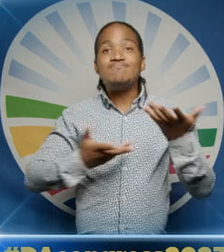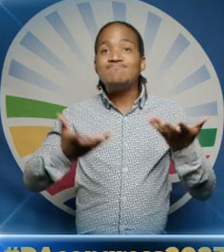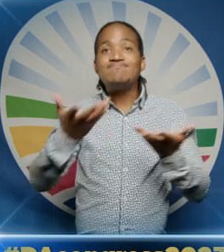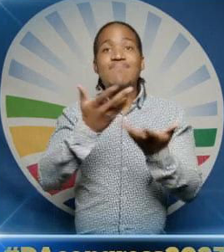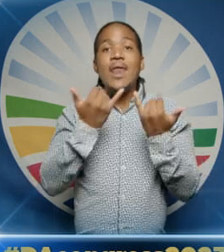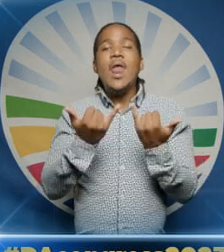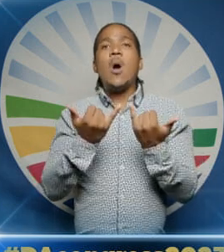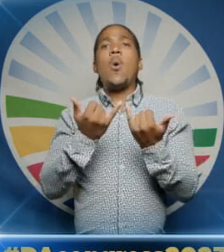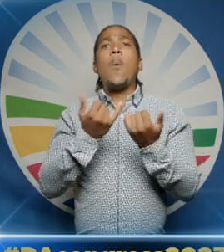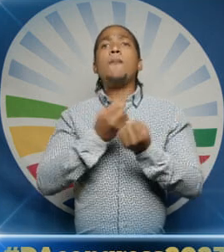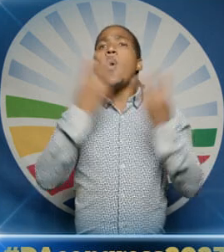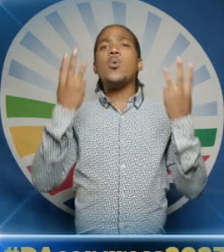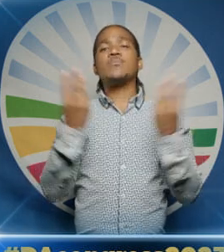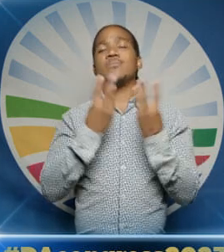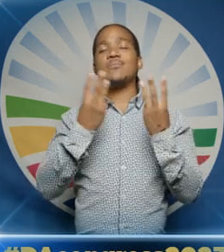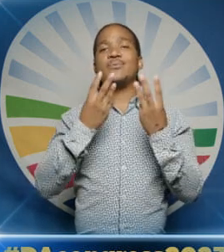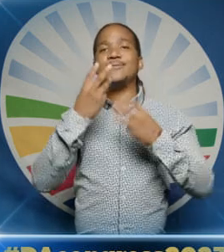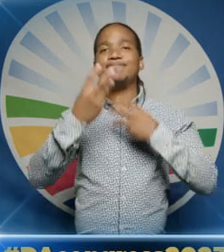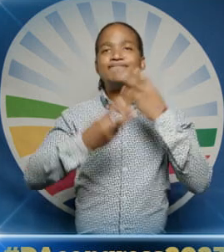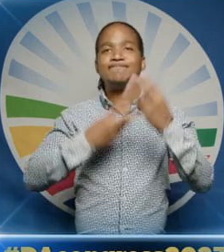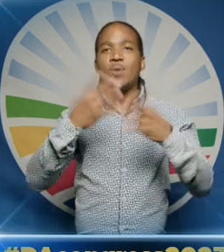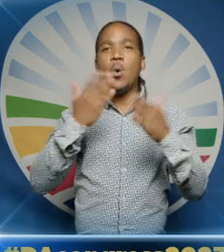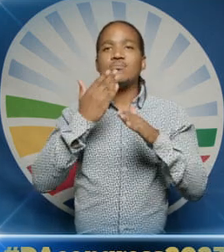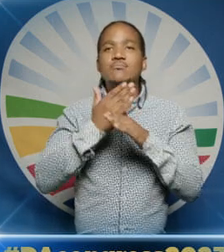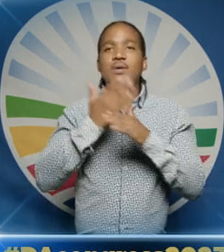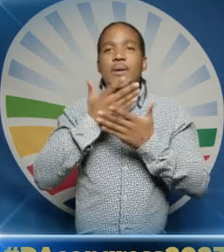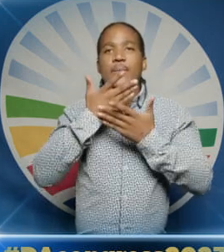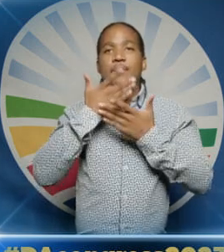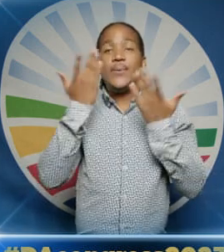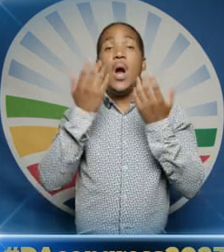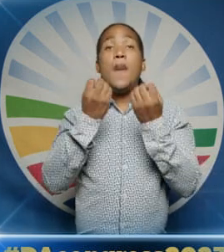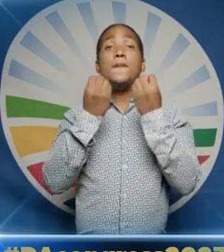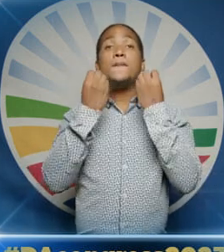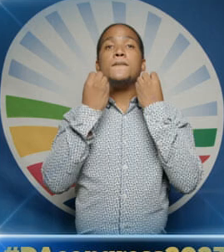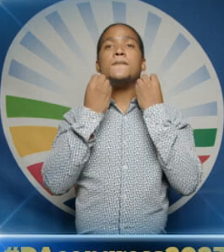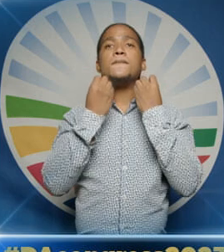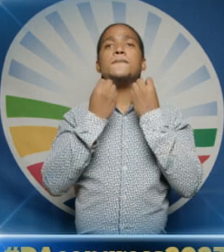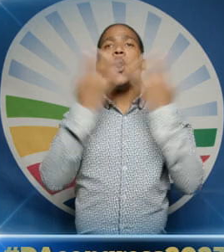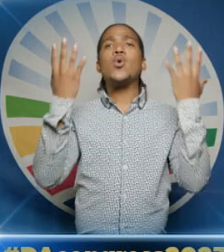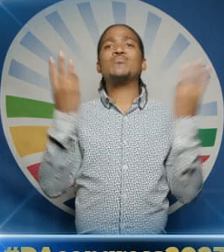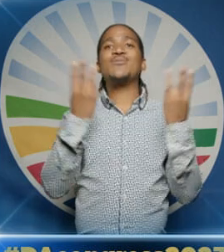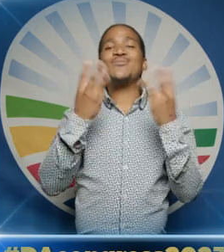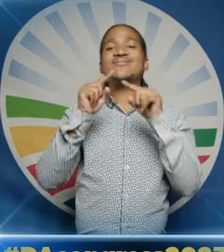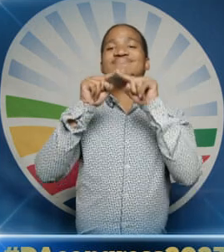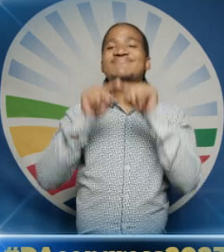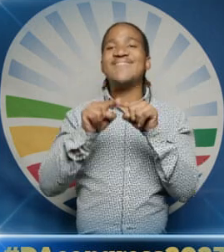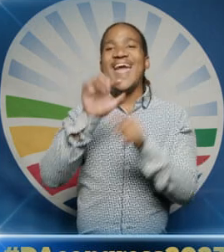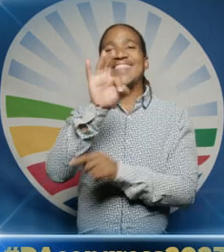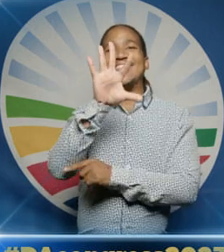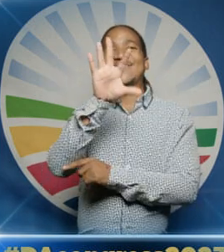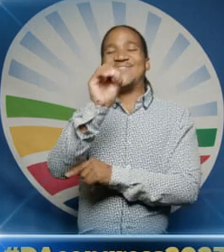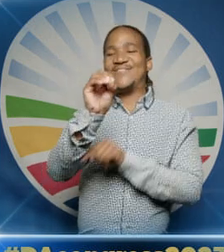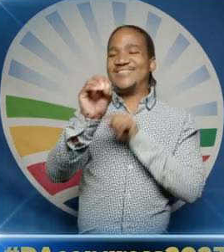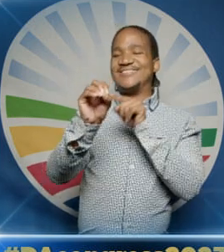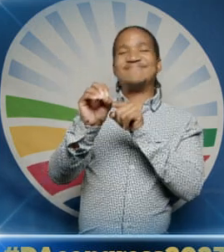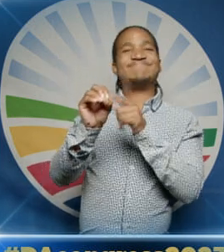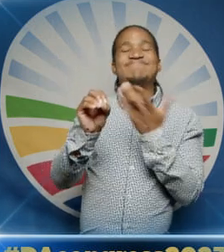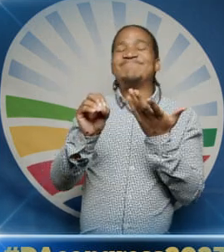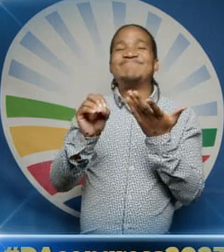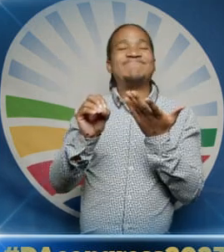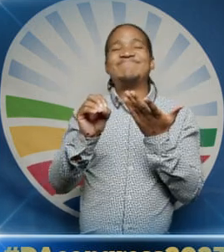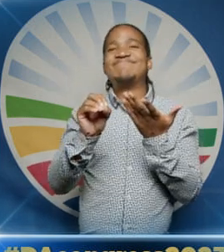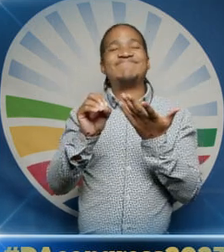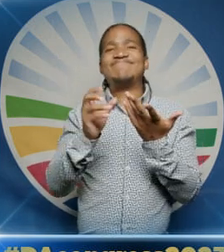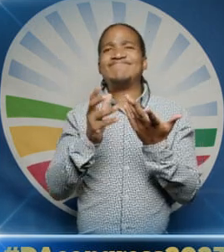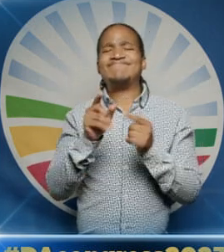abana misebenzi. Uninzi lwabantu bethu baphila nge-350 yesibonelelo.